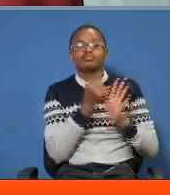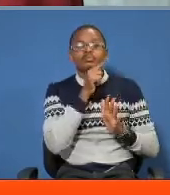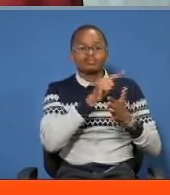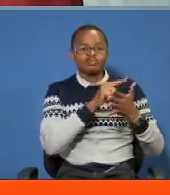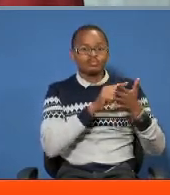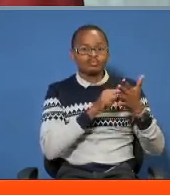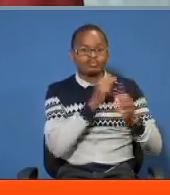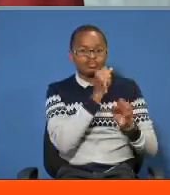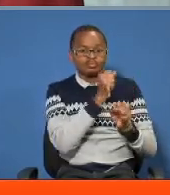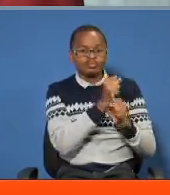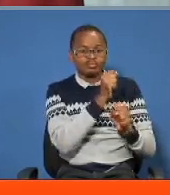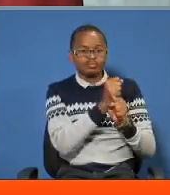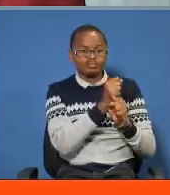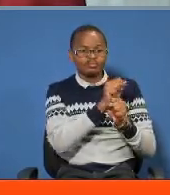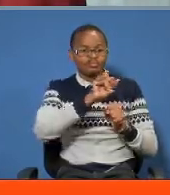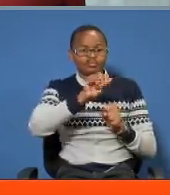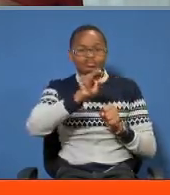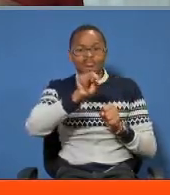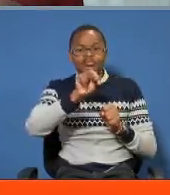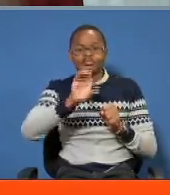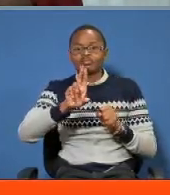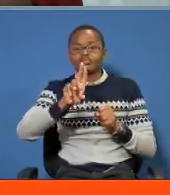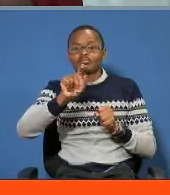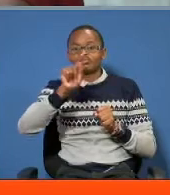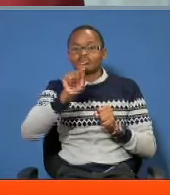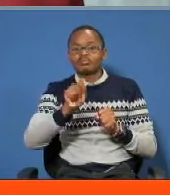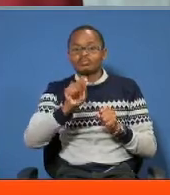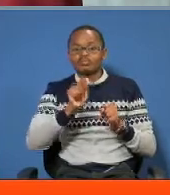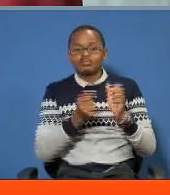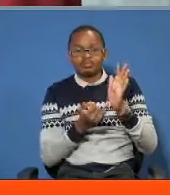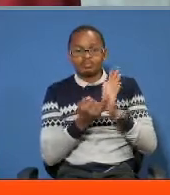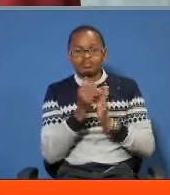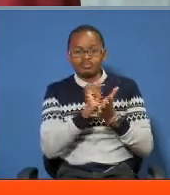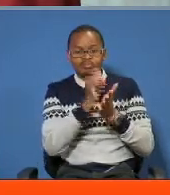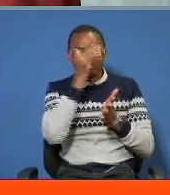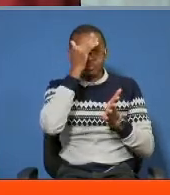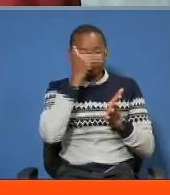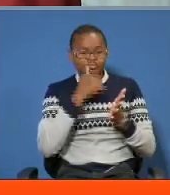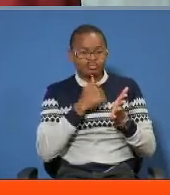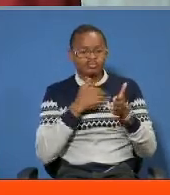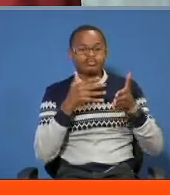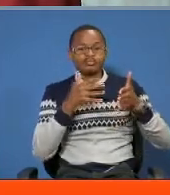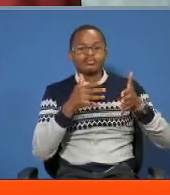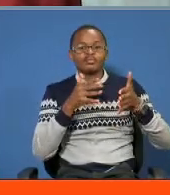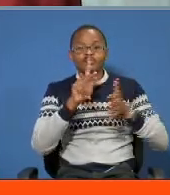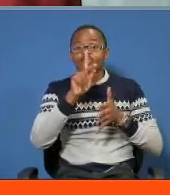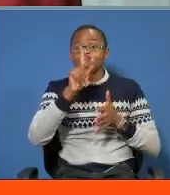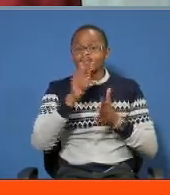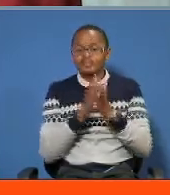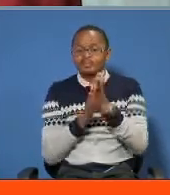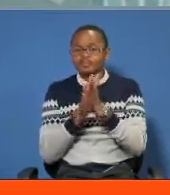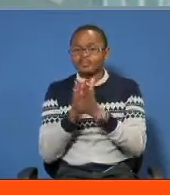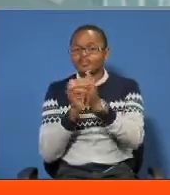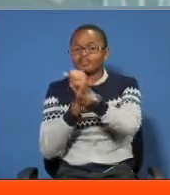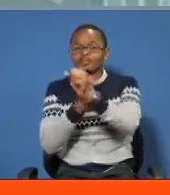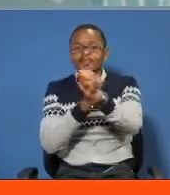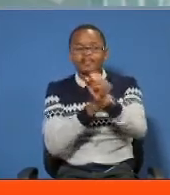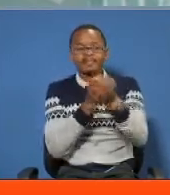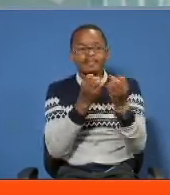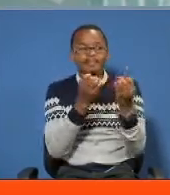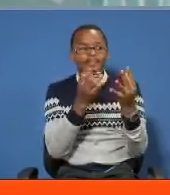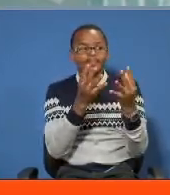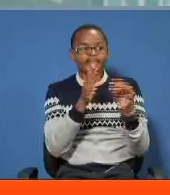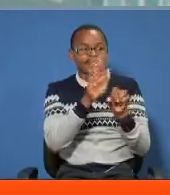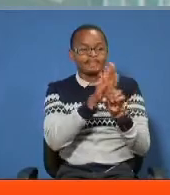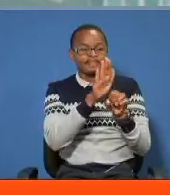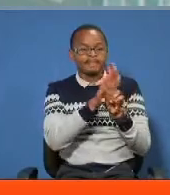accelerate. So what we may have done is to incubate and then accelerate. And that's why accelerators exist. And that's why Kenya is interested in supporting